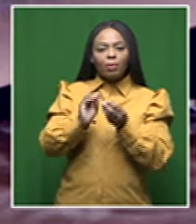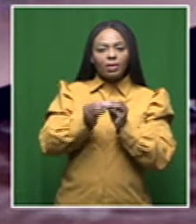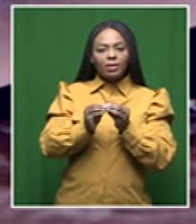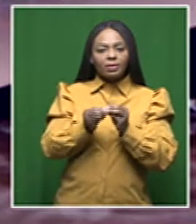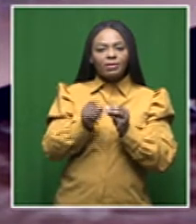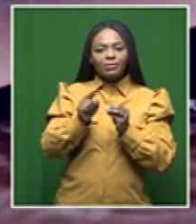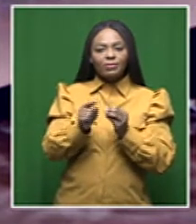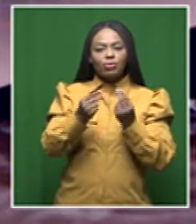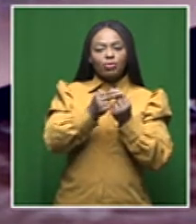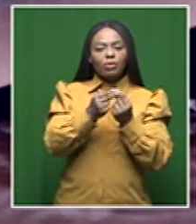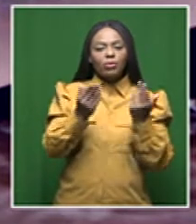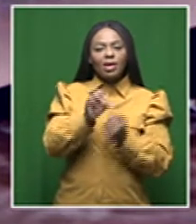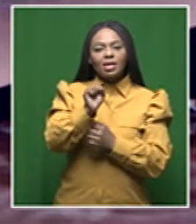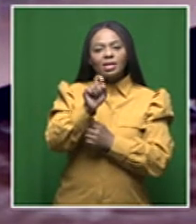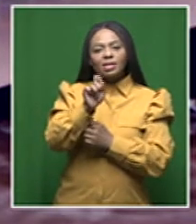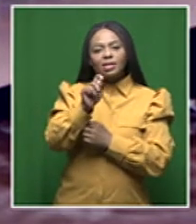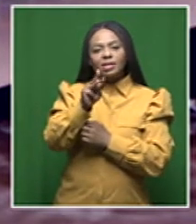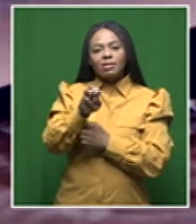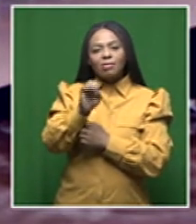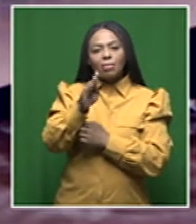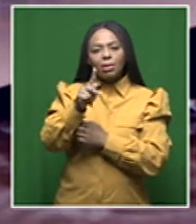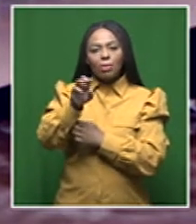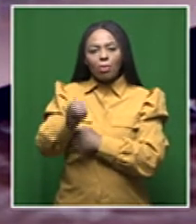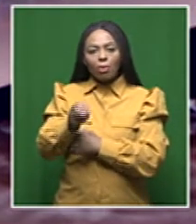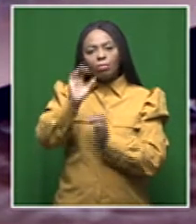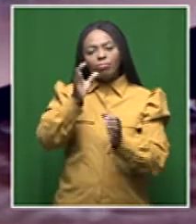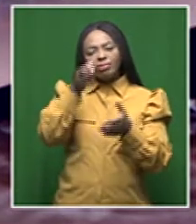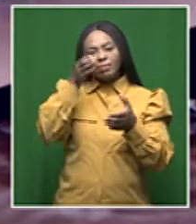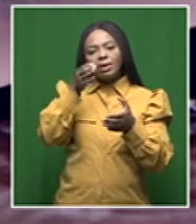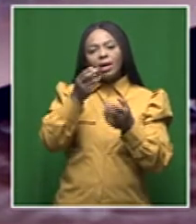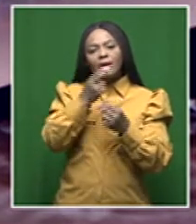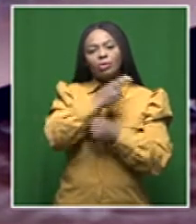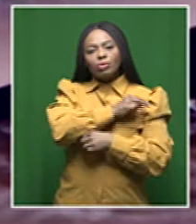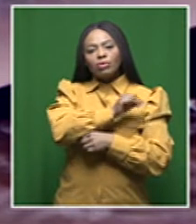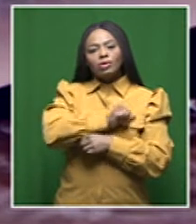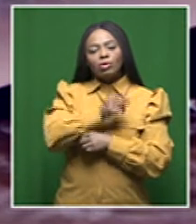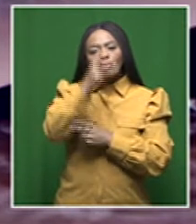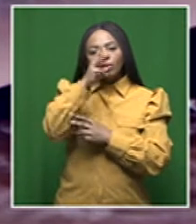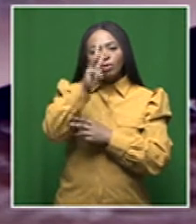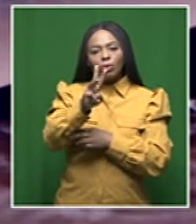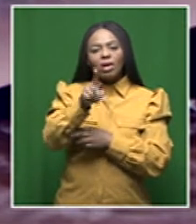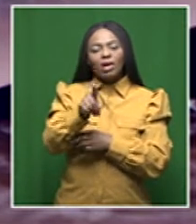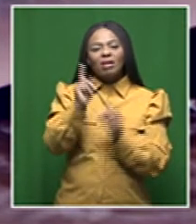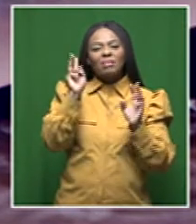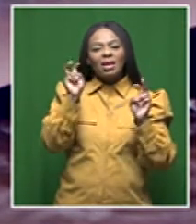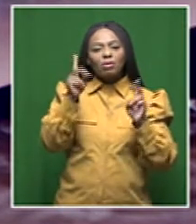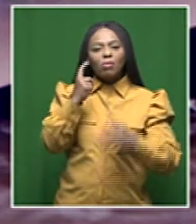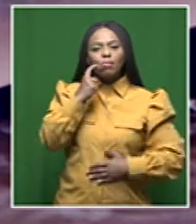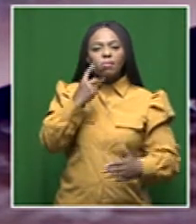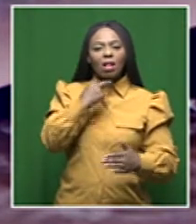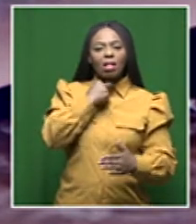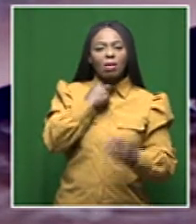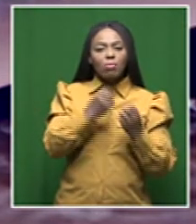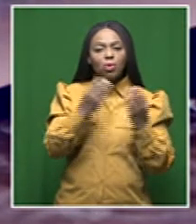Unit at the Biko Academic Hospital and, of course, University of Pretoria about infertility, which is a practical concern